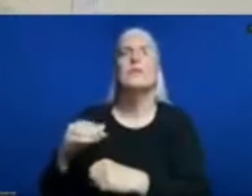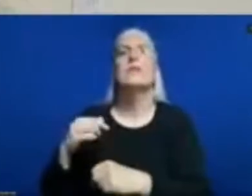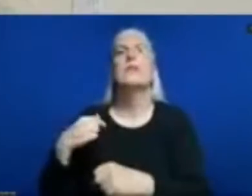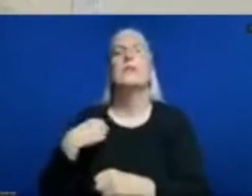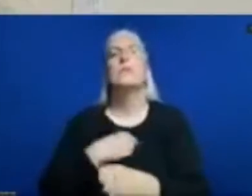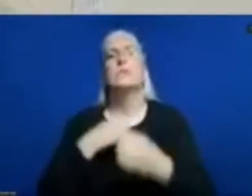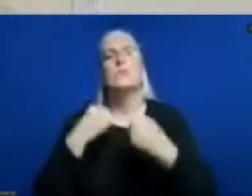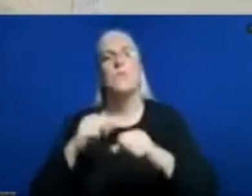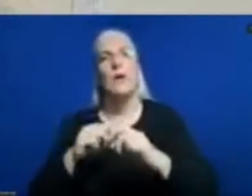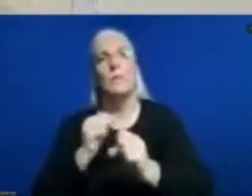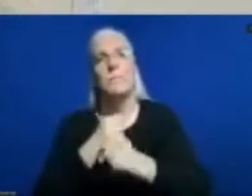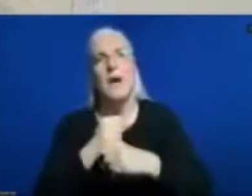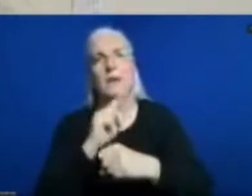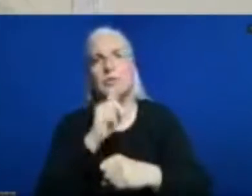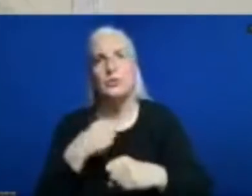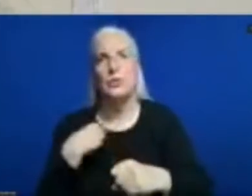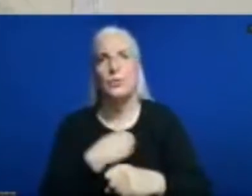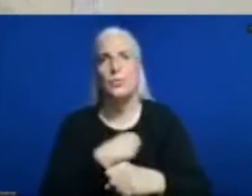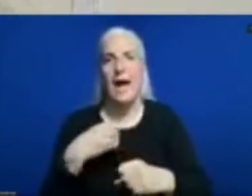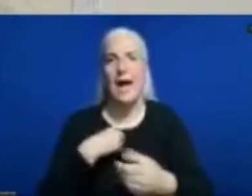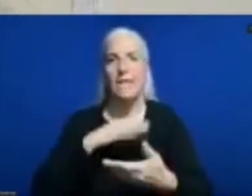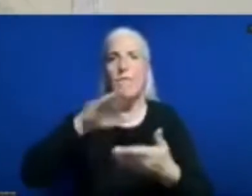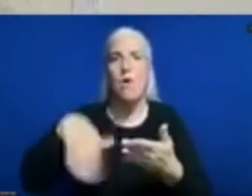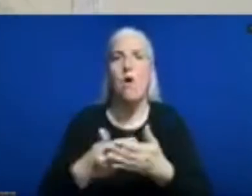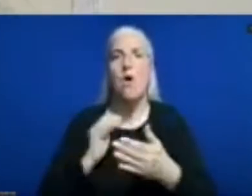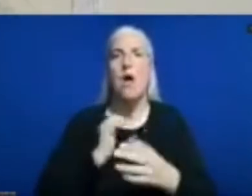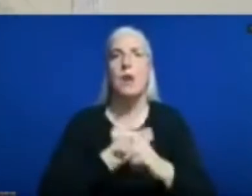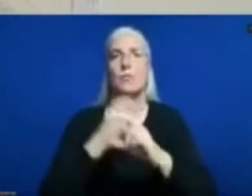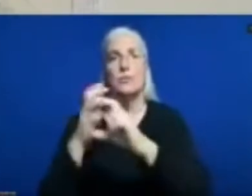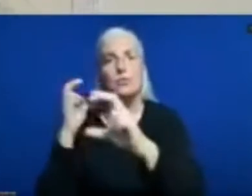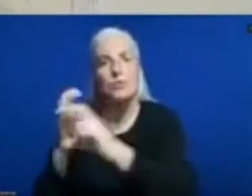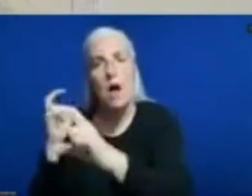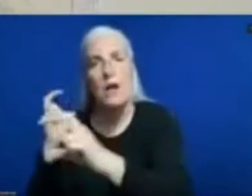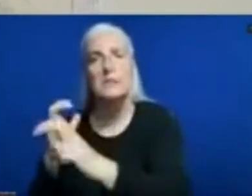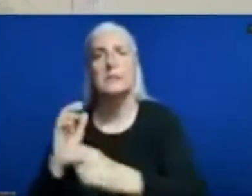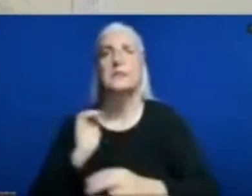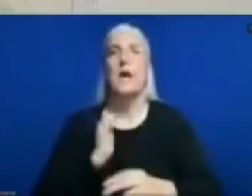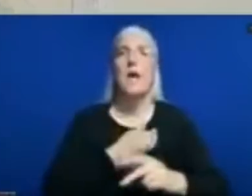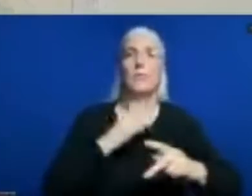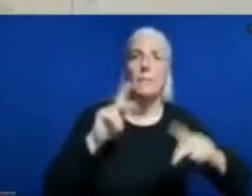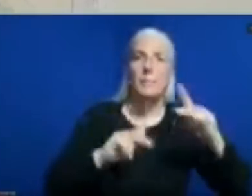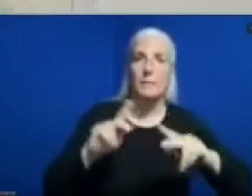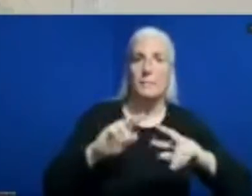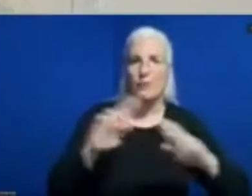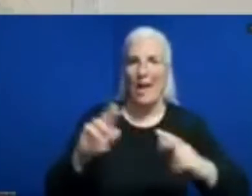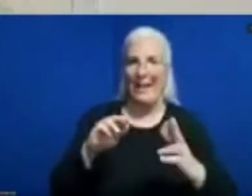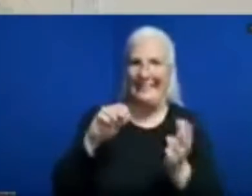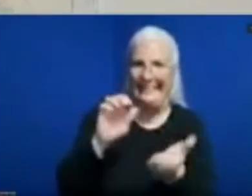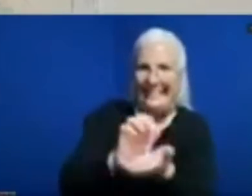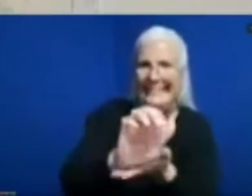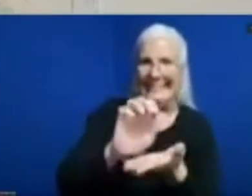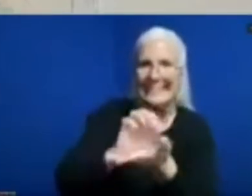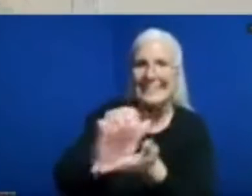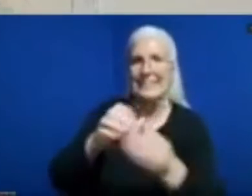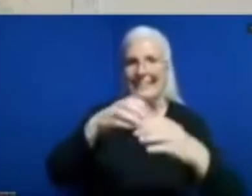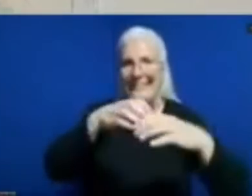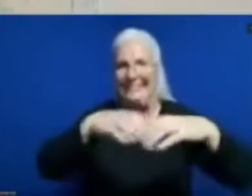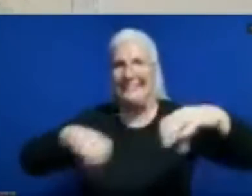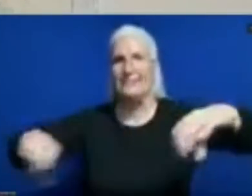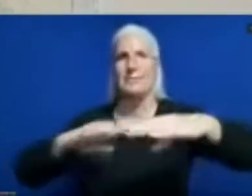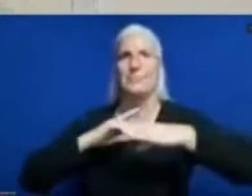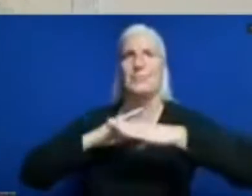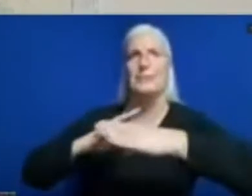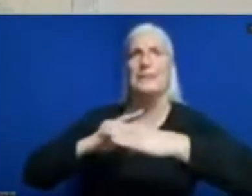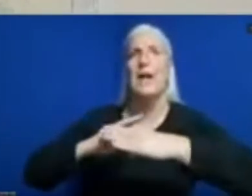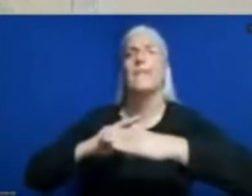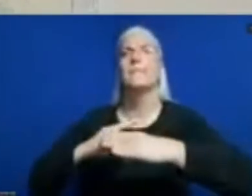build direct line as best we could, contingency line, and to open up the lines that were utilized to protect the community from